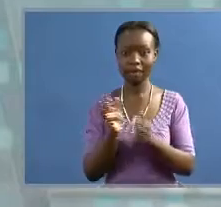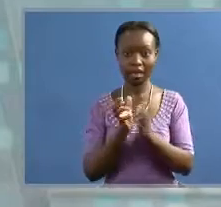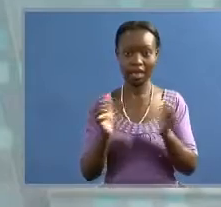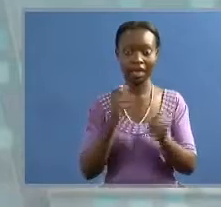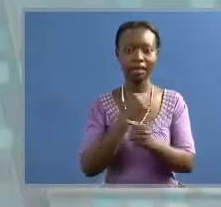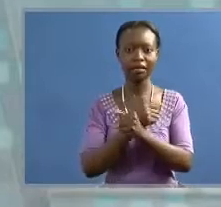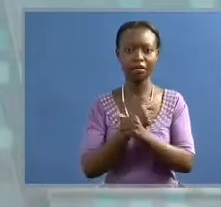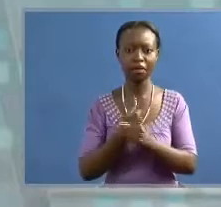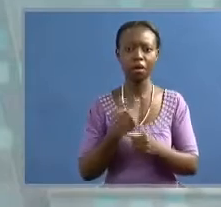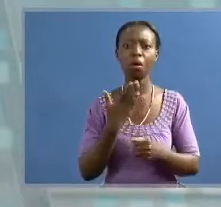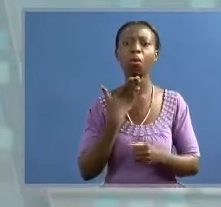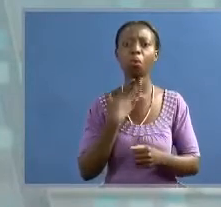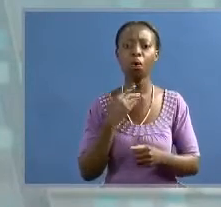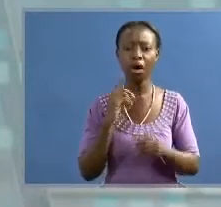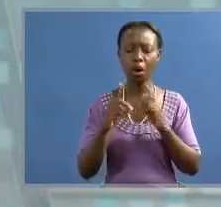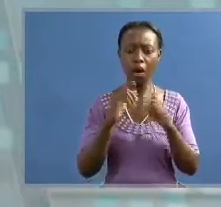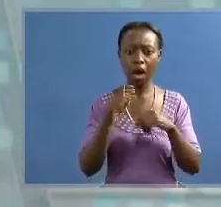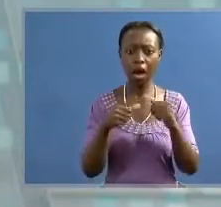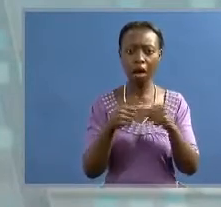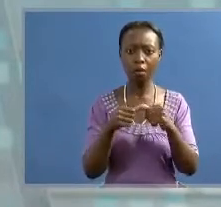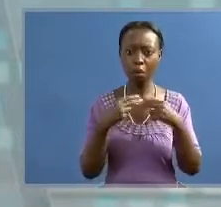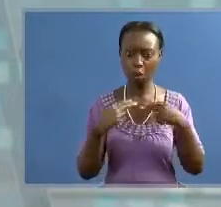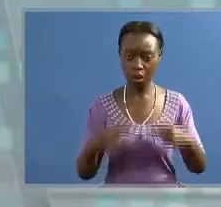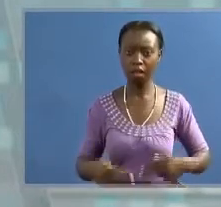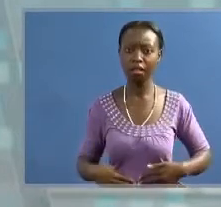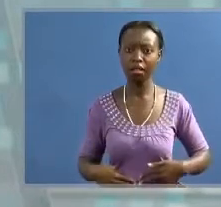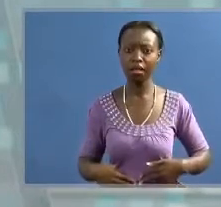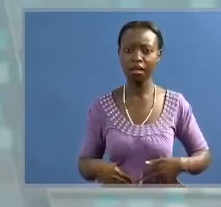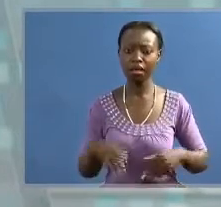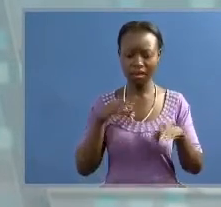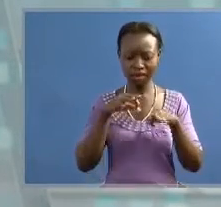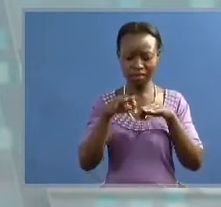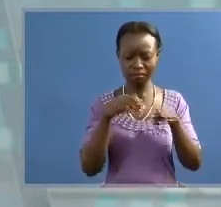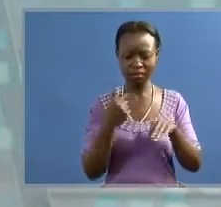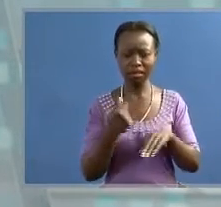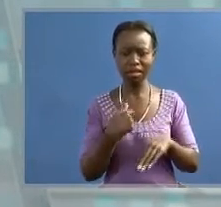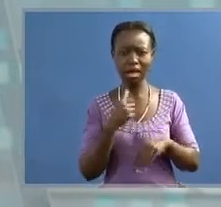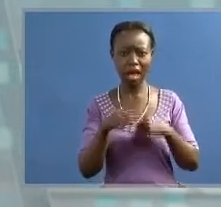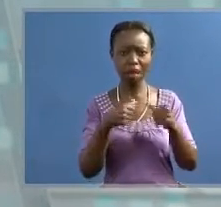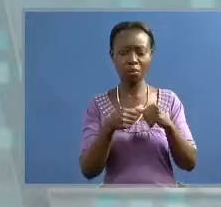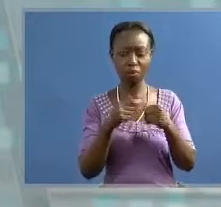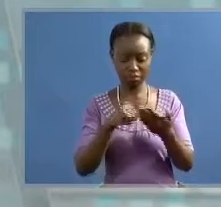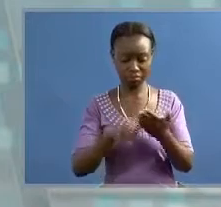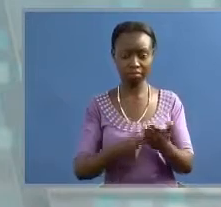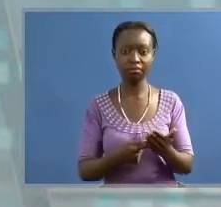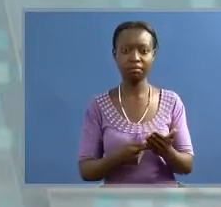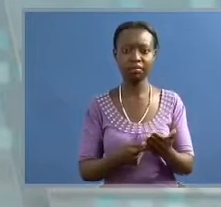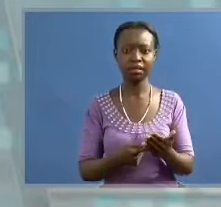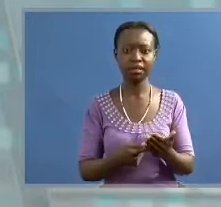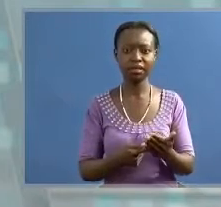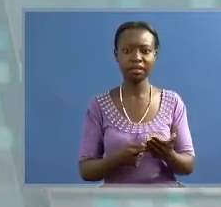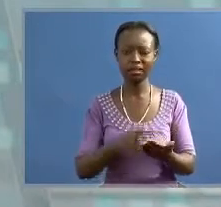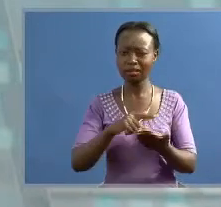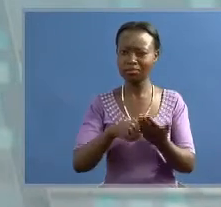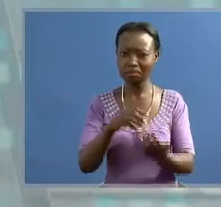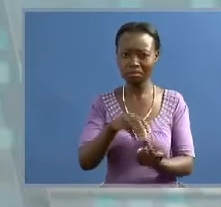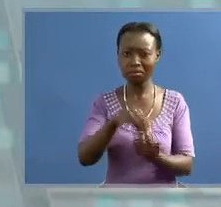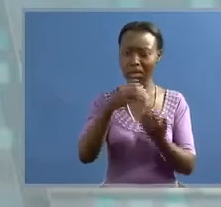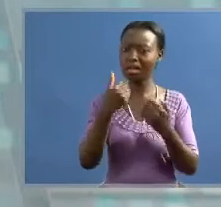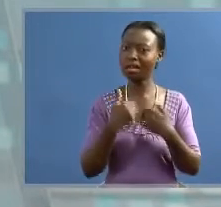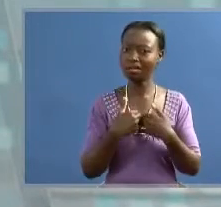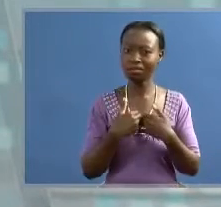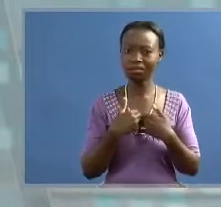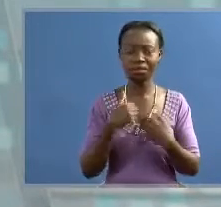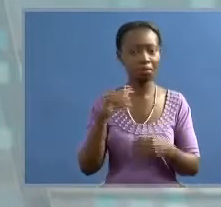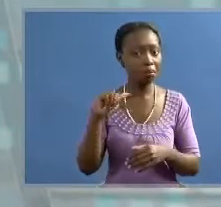the health and the biology part of it. Yes. Explain to me about the treatment. There isn't any specific treatment that has